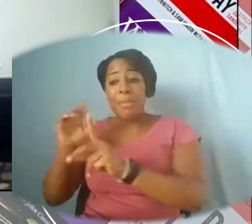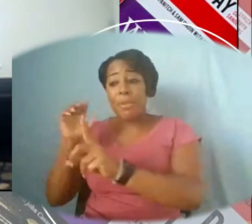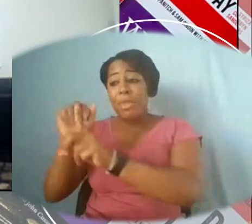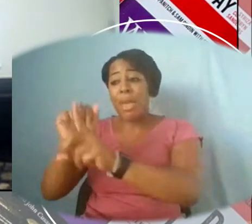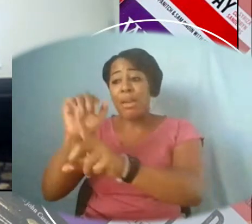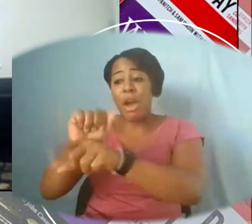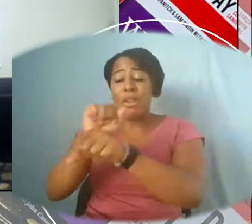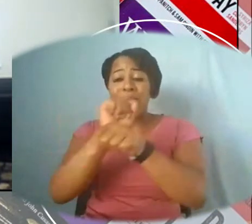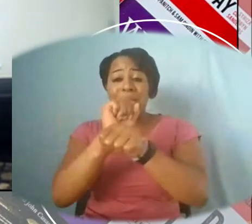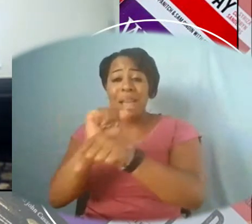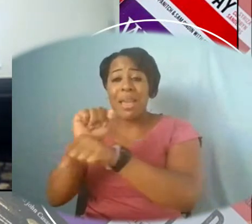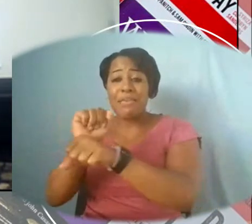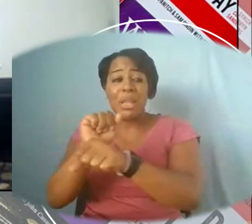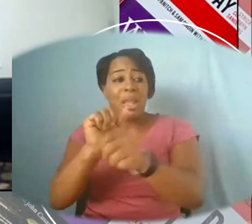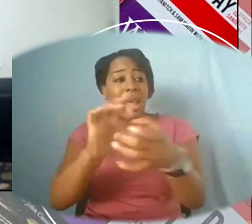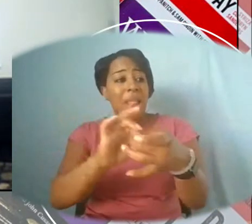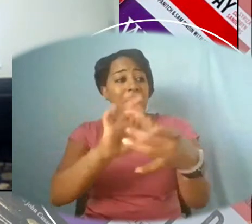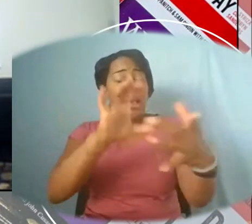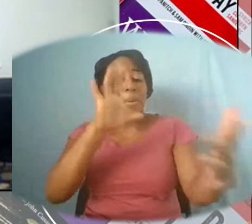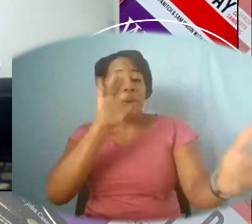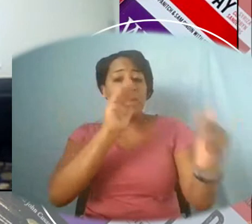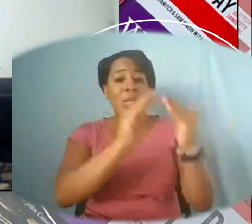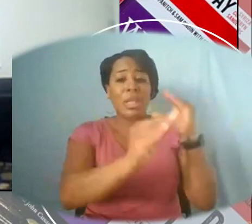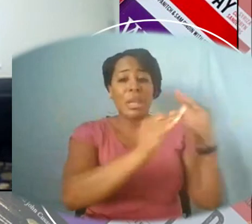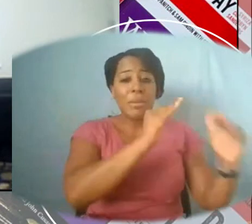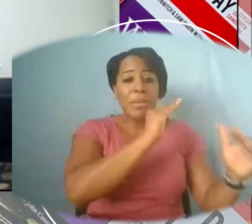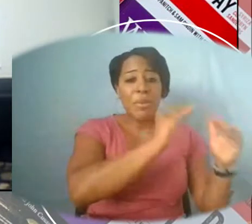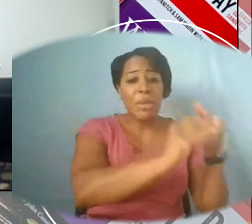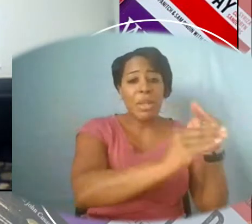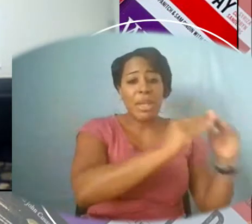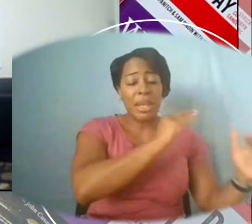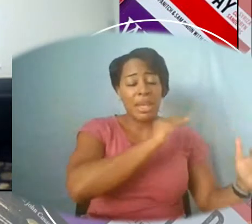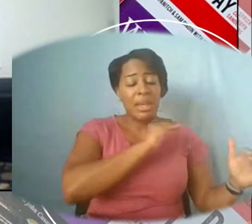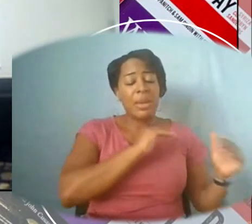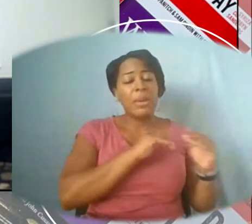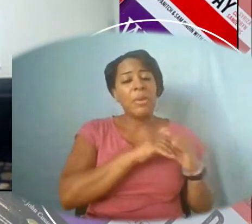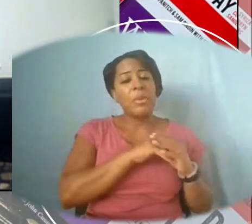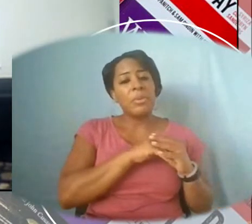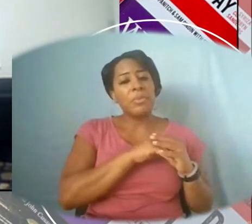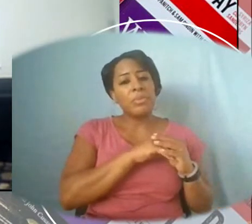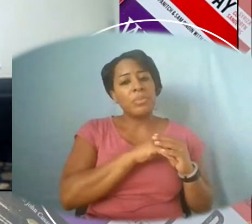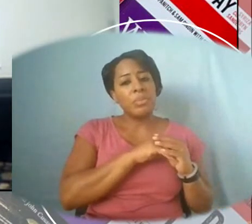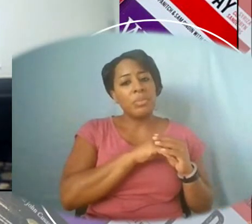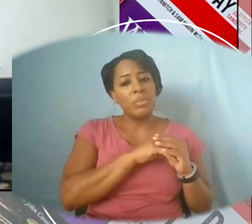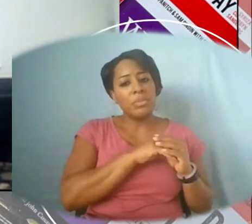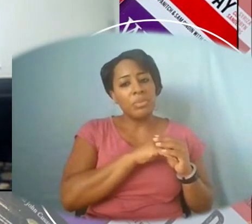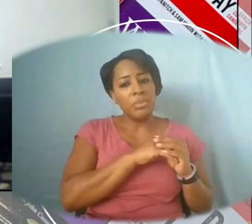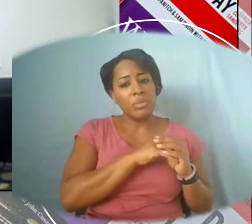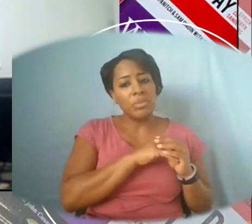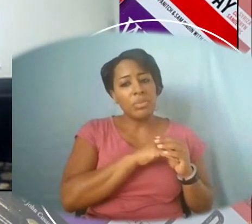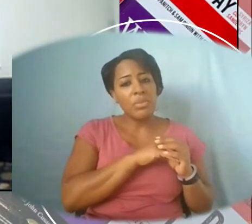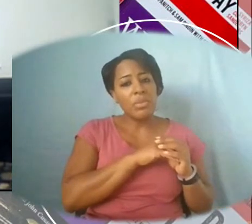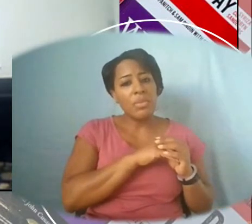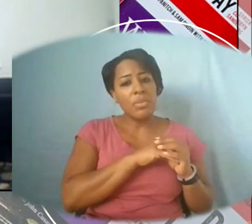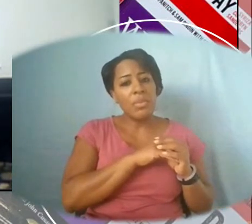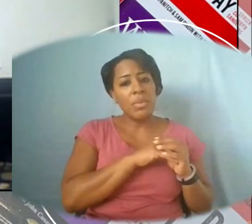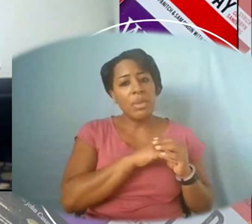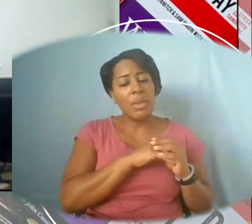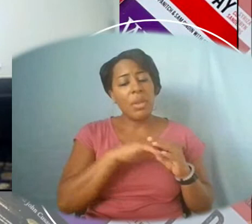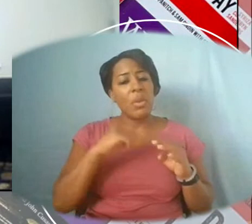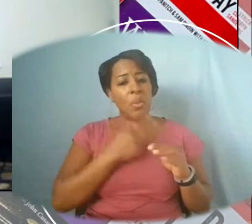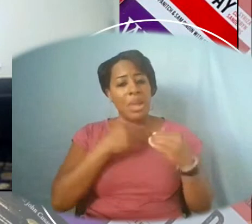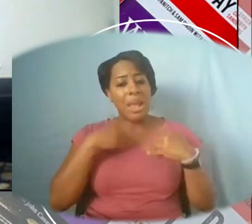communities, agents of records recorded less return receipts and more re-entries of returning